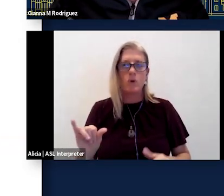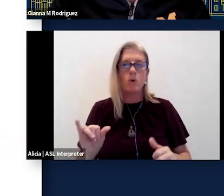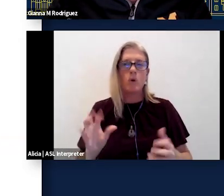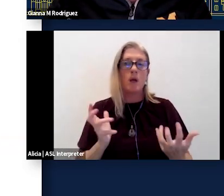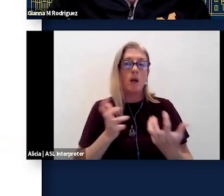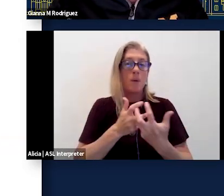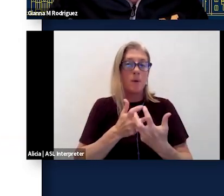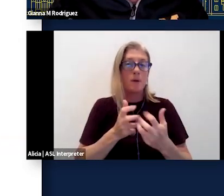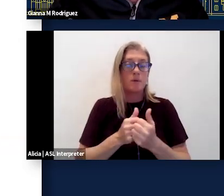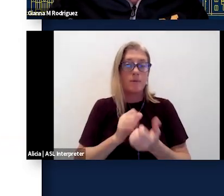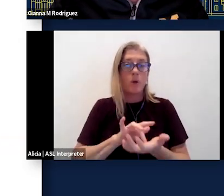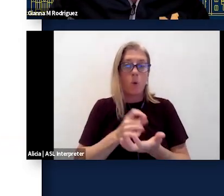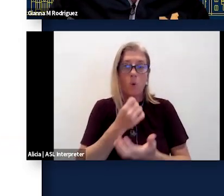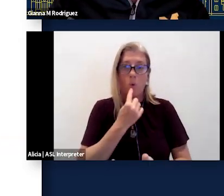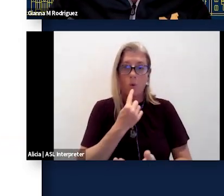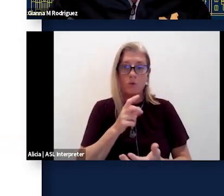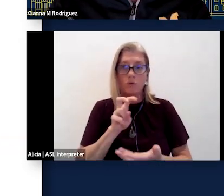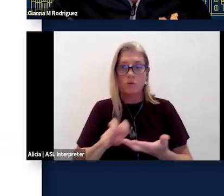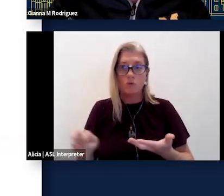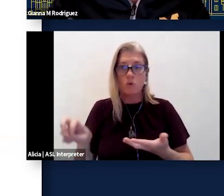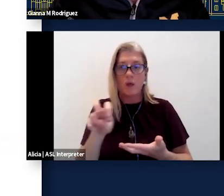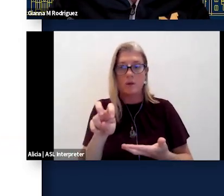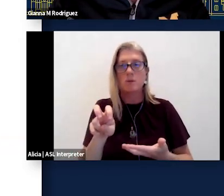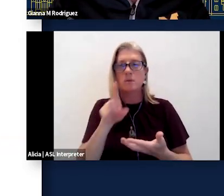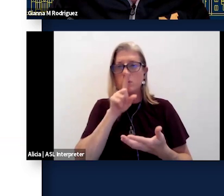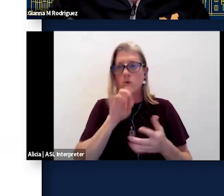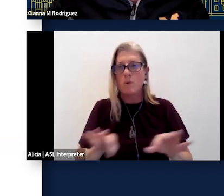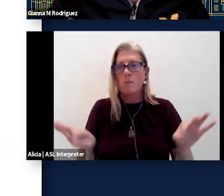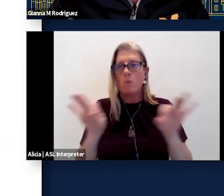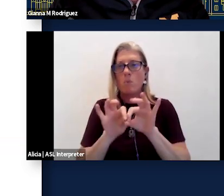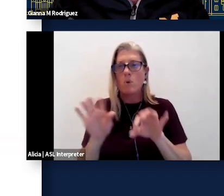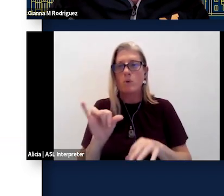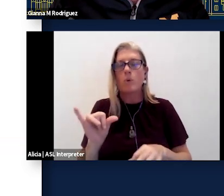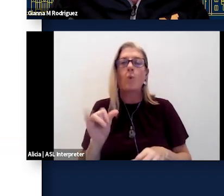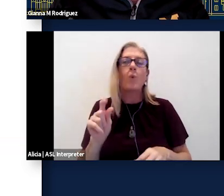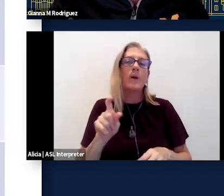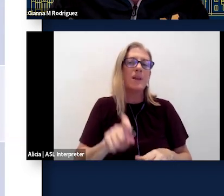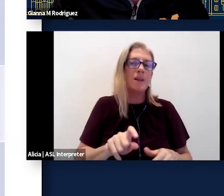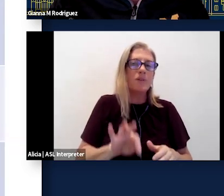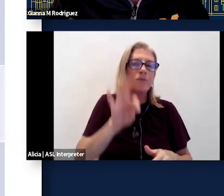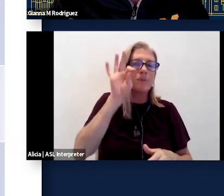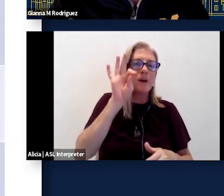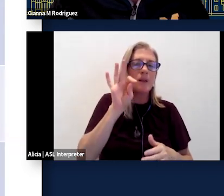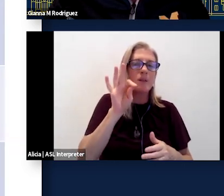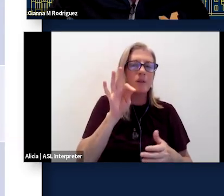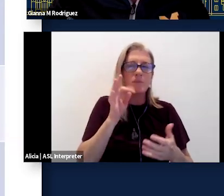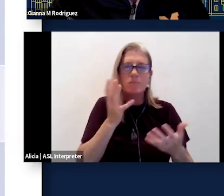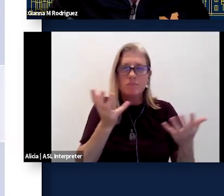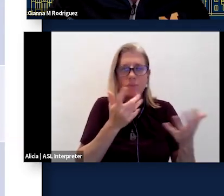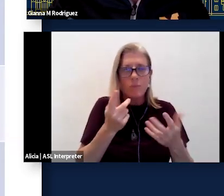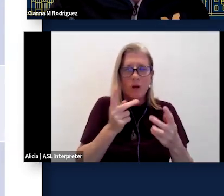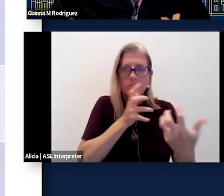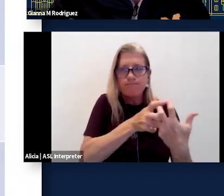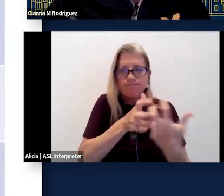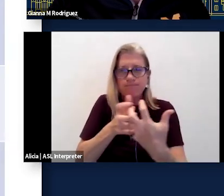rectal medications or strategies is important, and we need to find what works for folks.